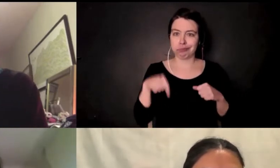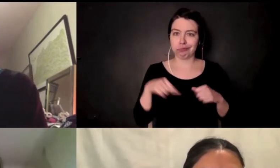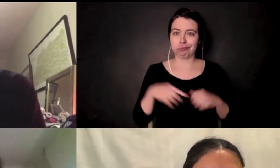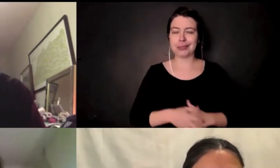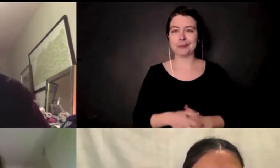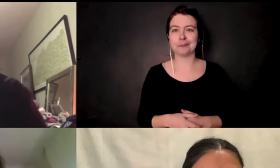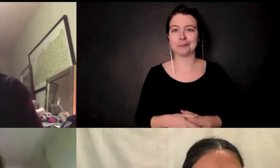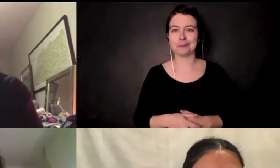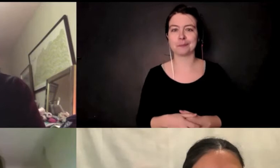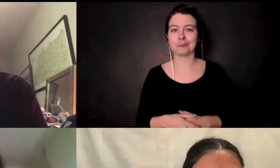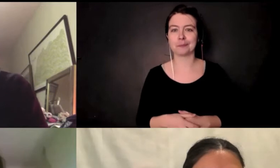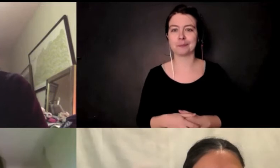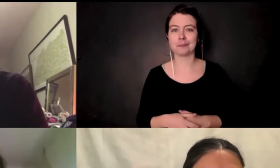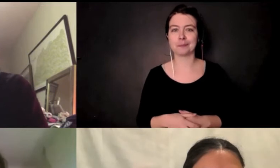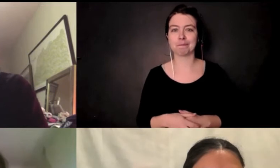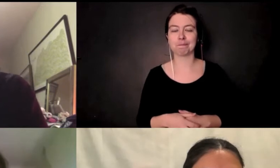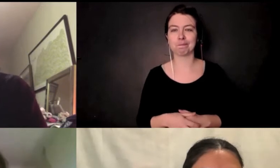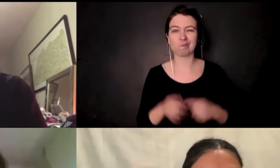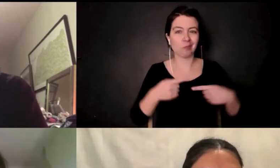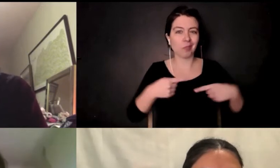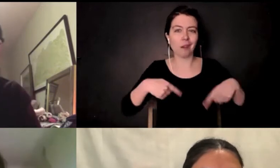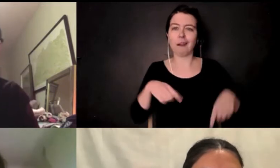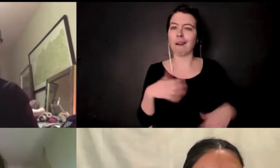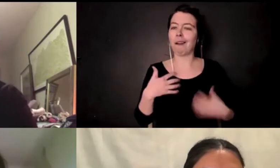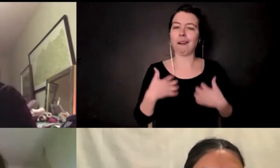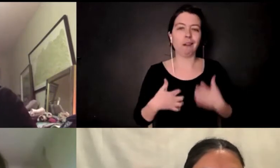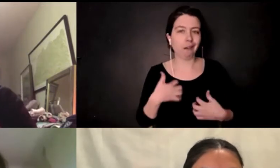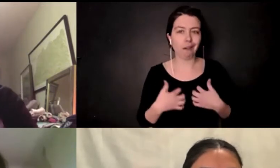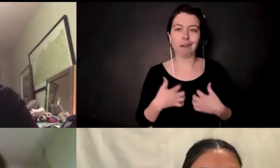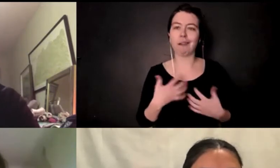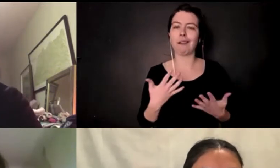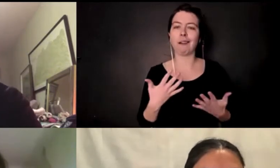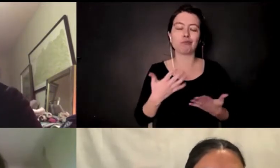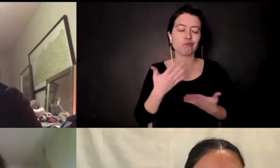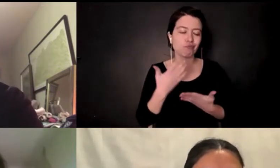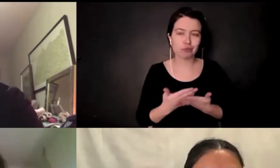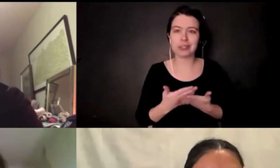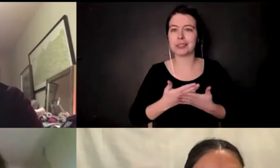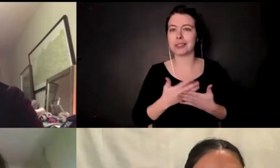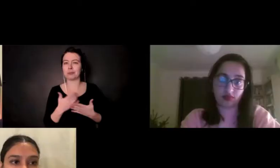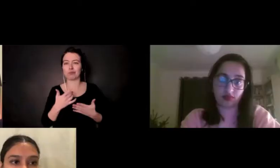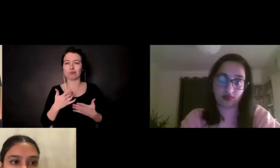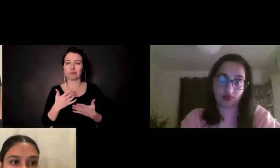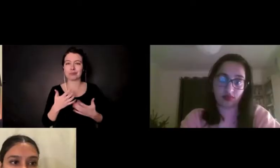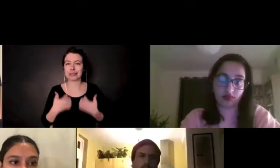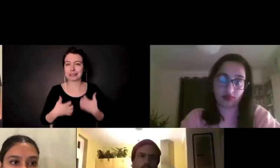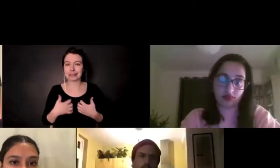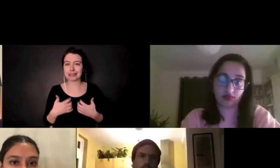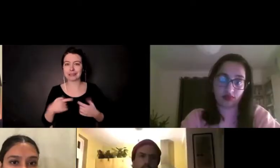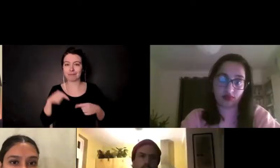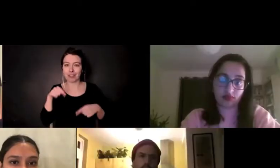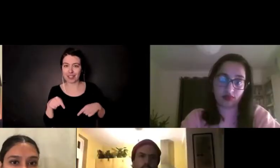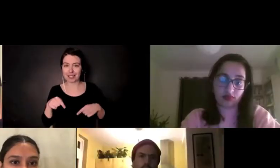Yeah, we are super excited and humbled to host this December installment of Harsh